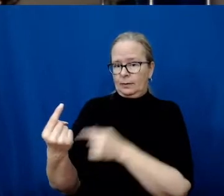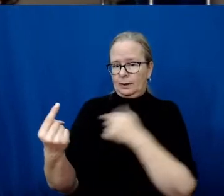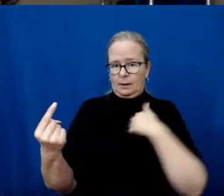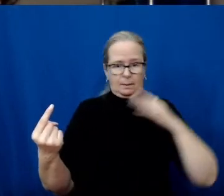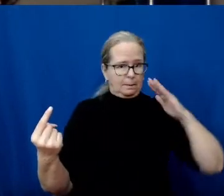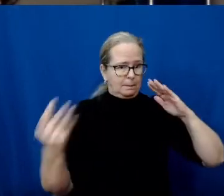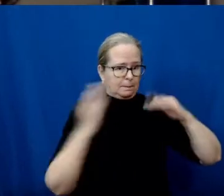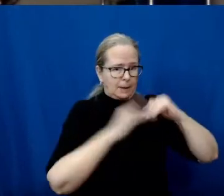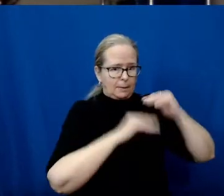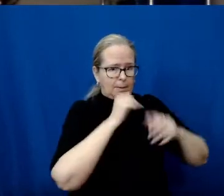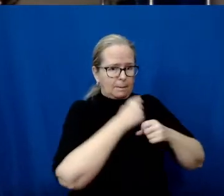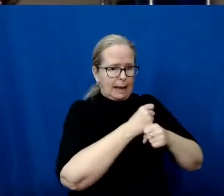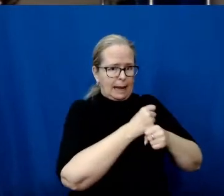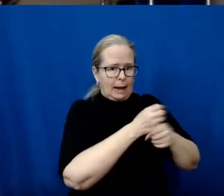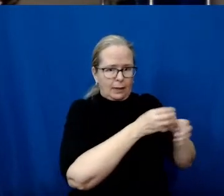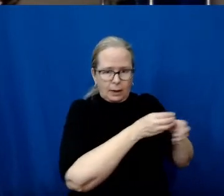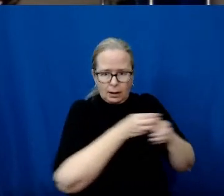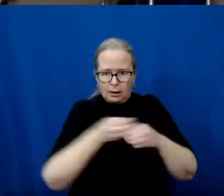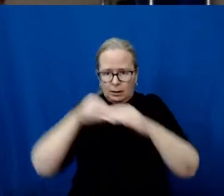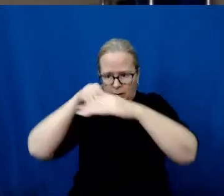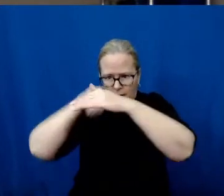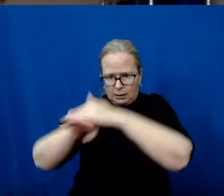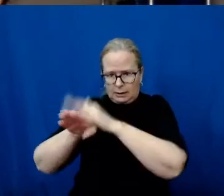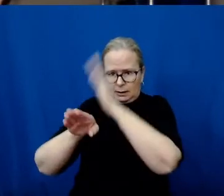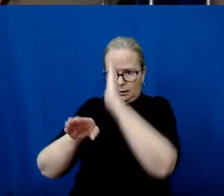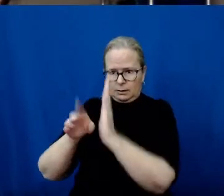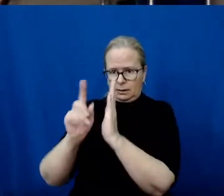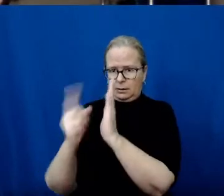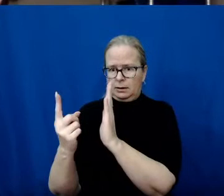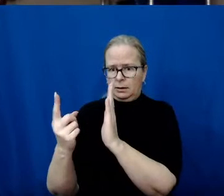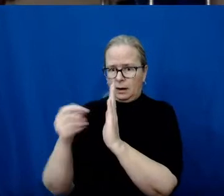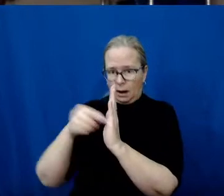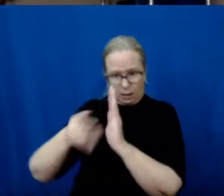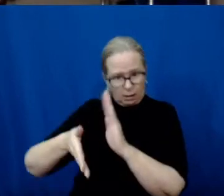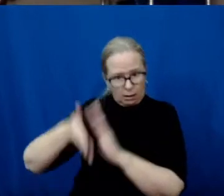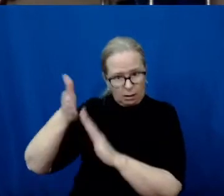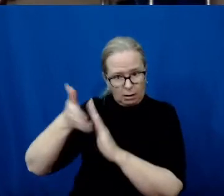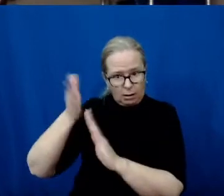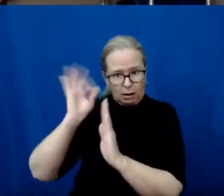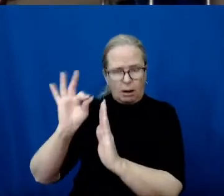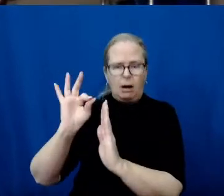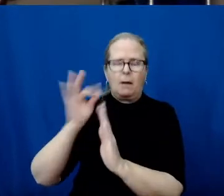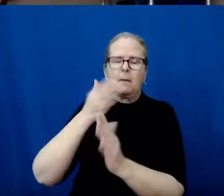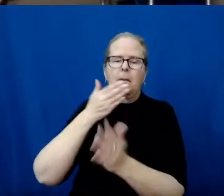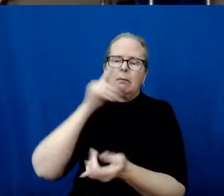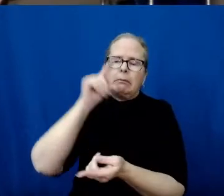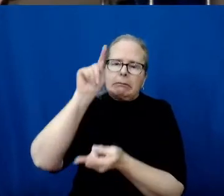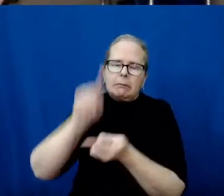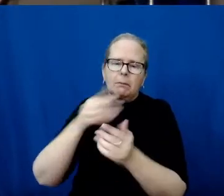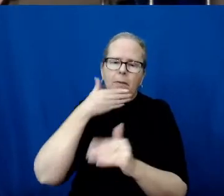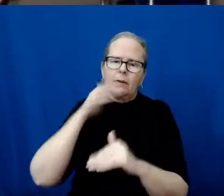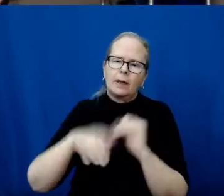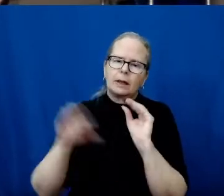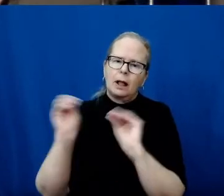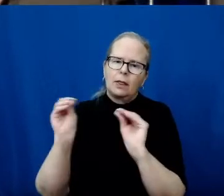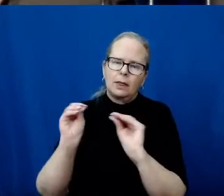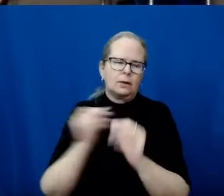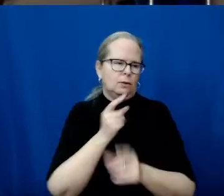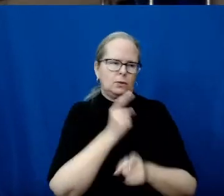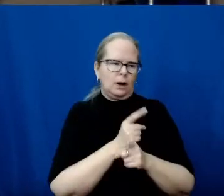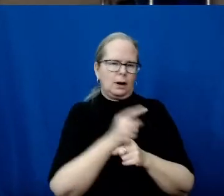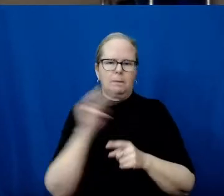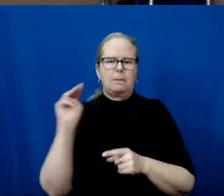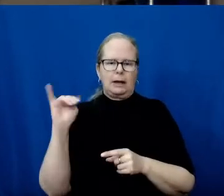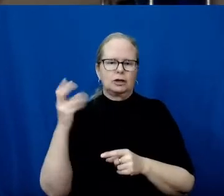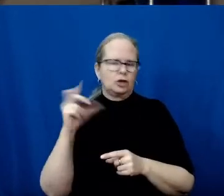nothing. Yeah, totally. So in the interest of time, because I do have a bunch of questions that people have sent that I would like to ask, as well